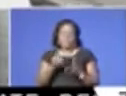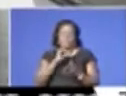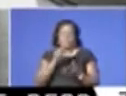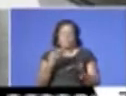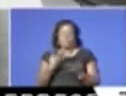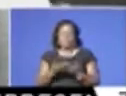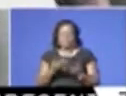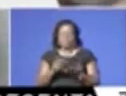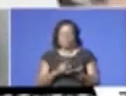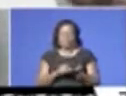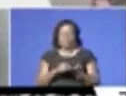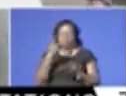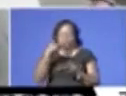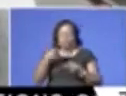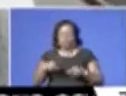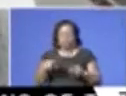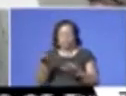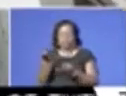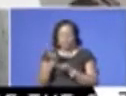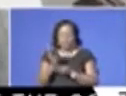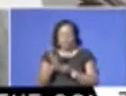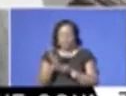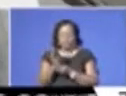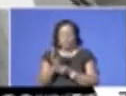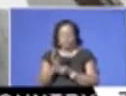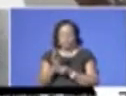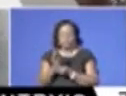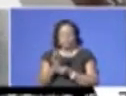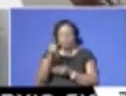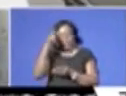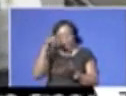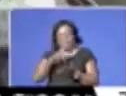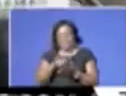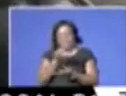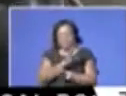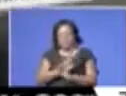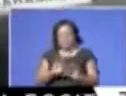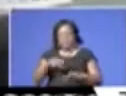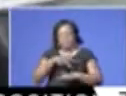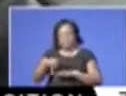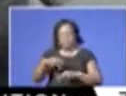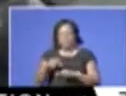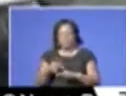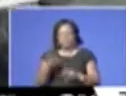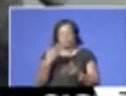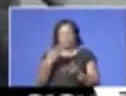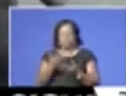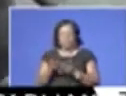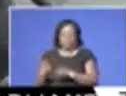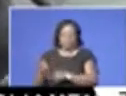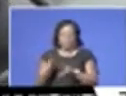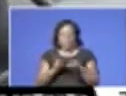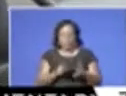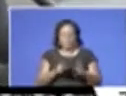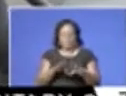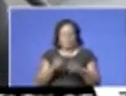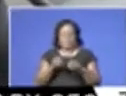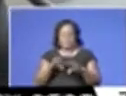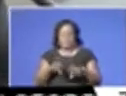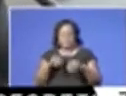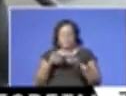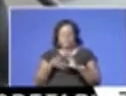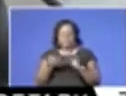for Freeport. We think that Freeport is going to be well poised to take advantage